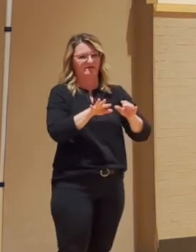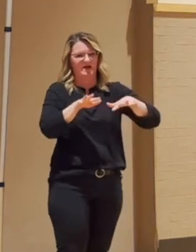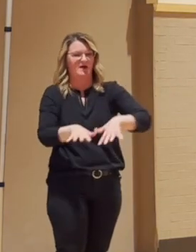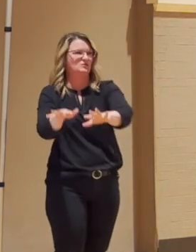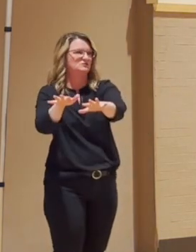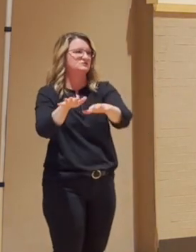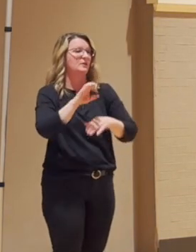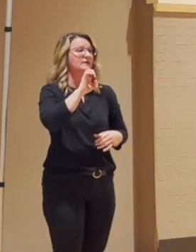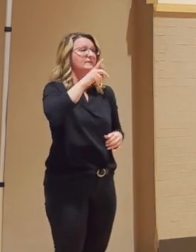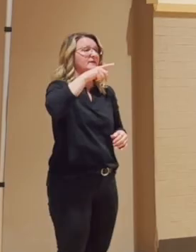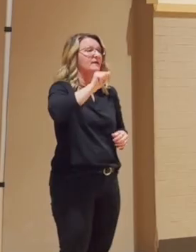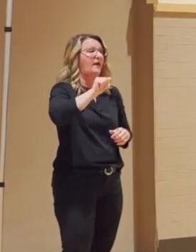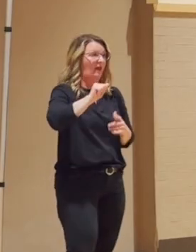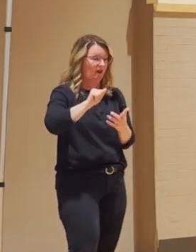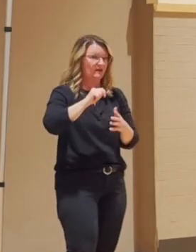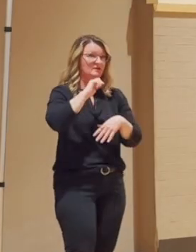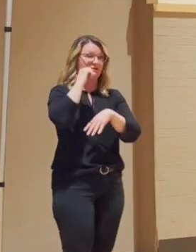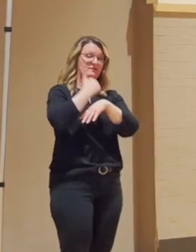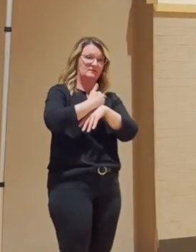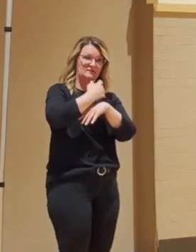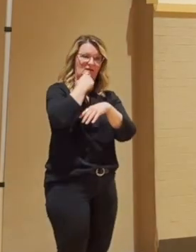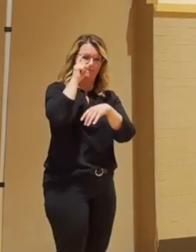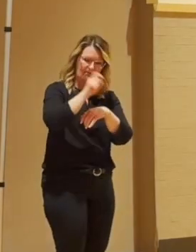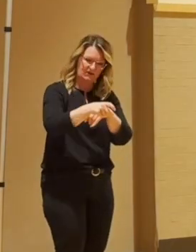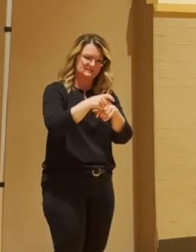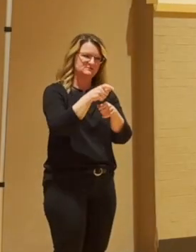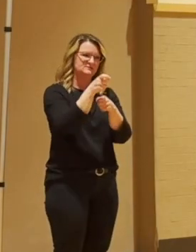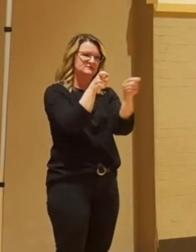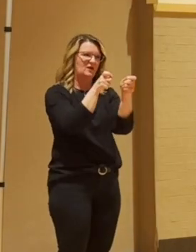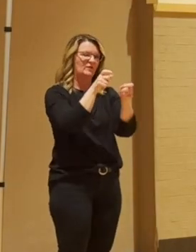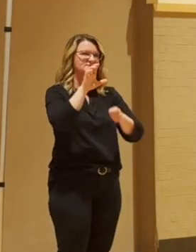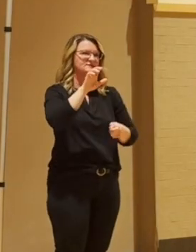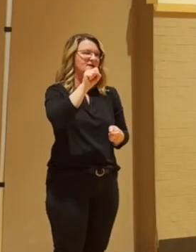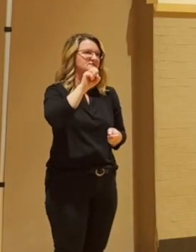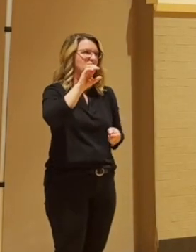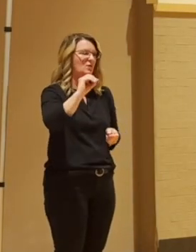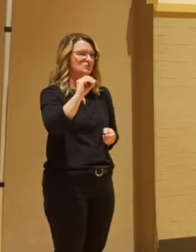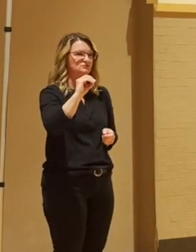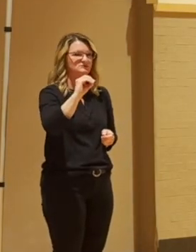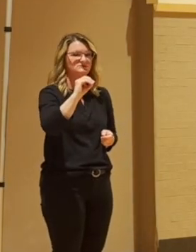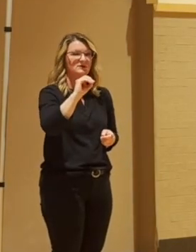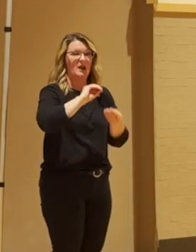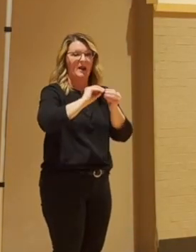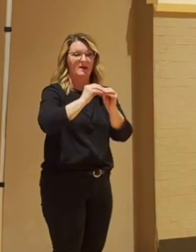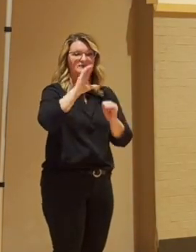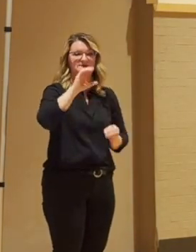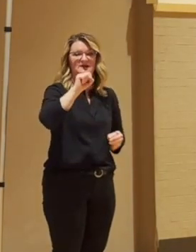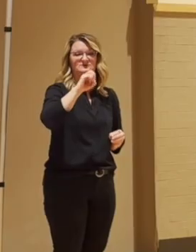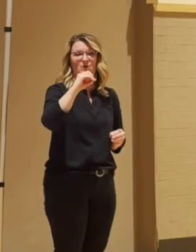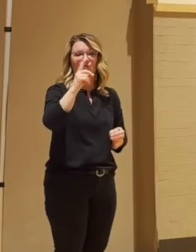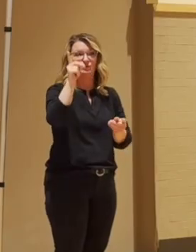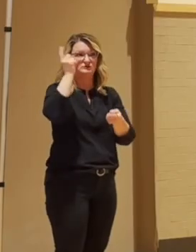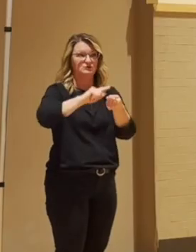the EPA came in and said that we had to address those issues of CSOs and the number of CSOs, reducing